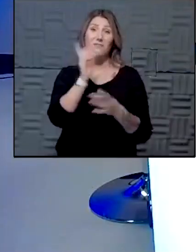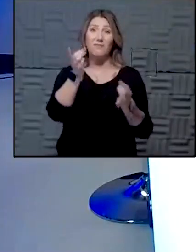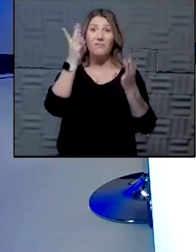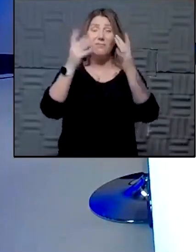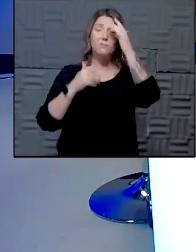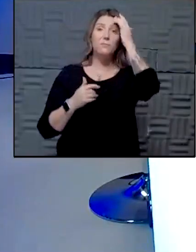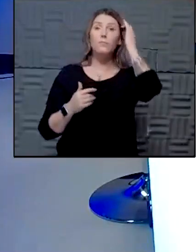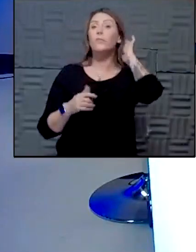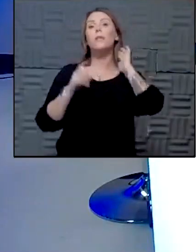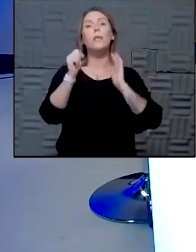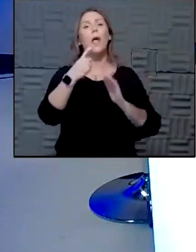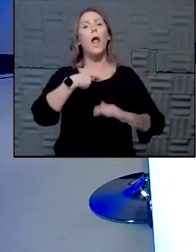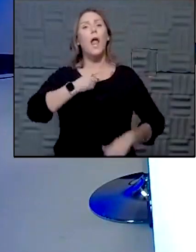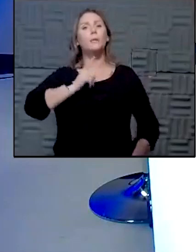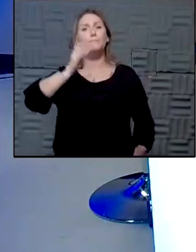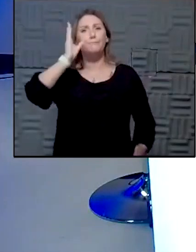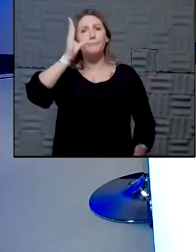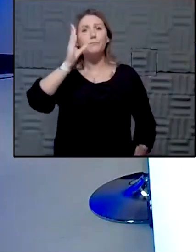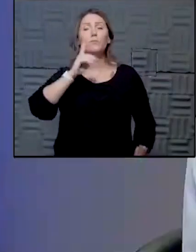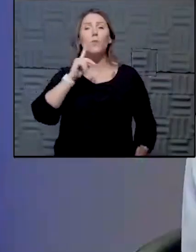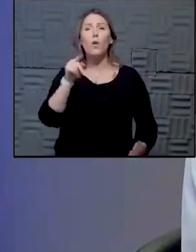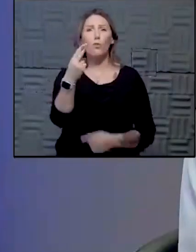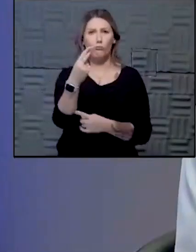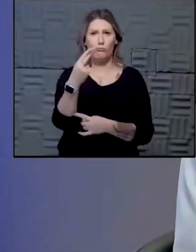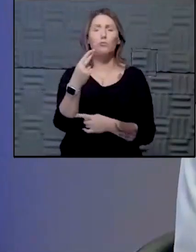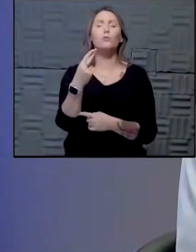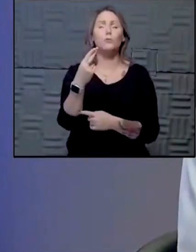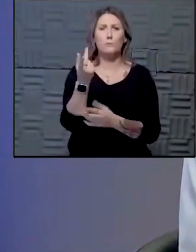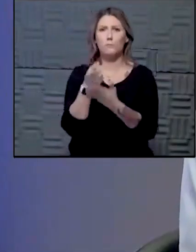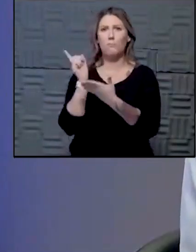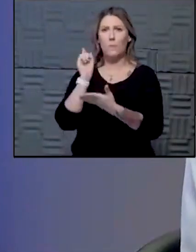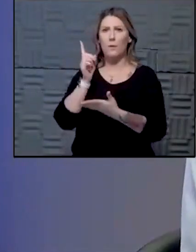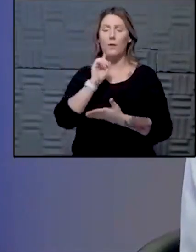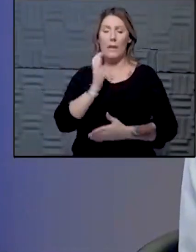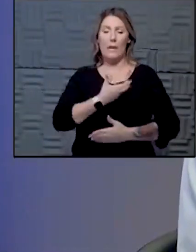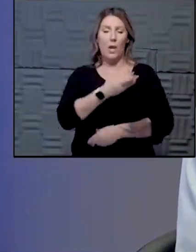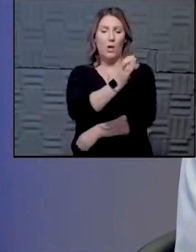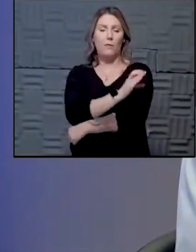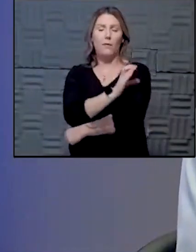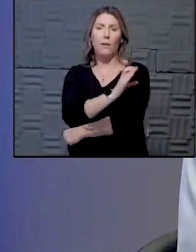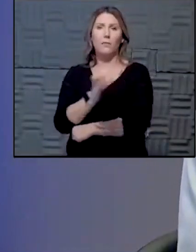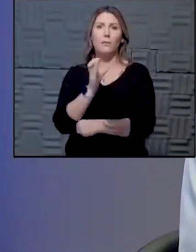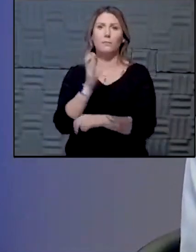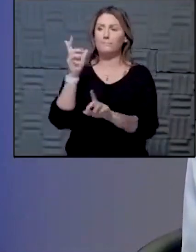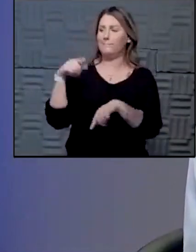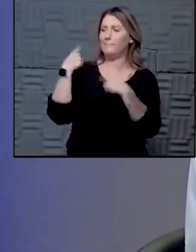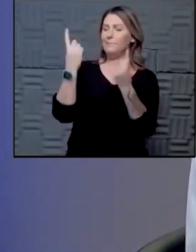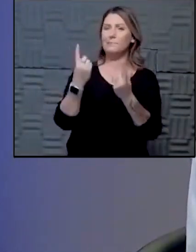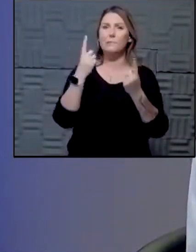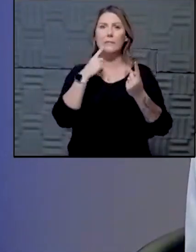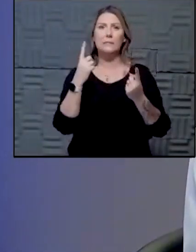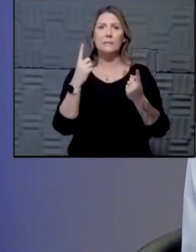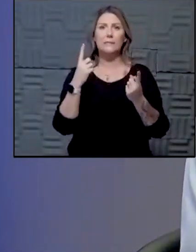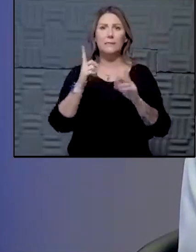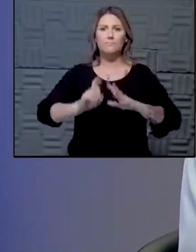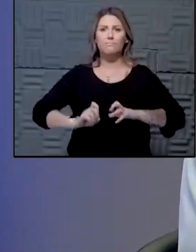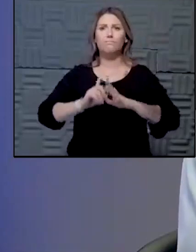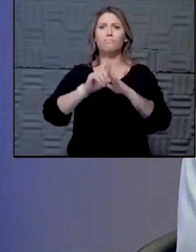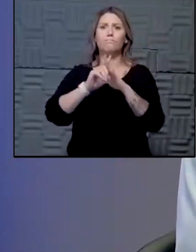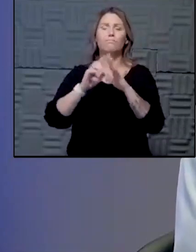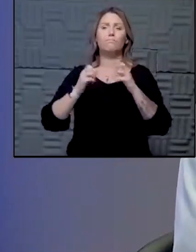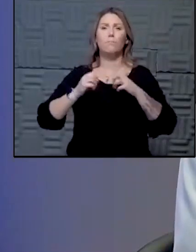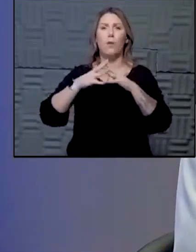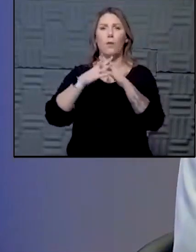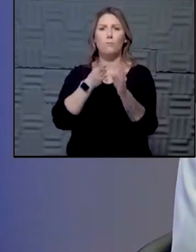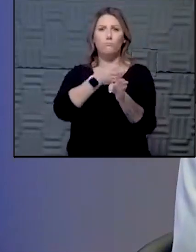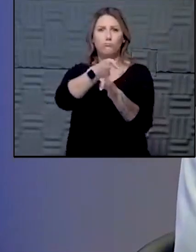and I gave a lecture on this Thursday, and even for our clinic, since the inception of the clinic, that multidisciplinary